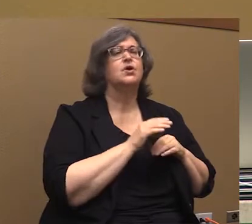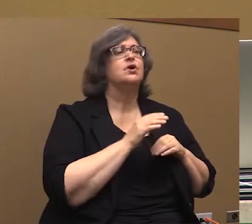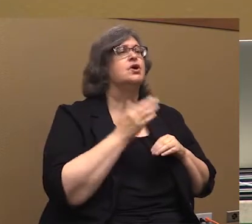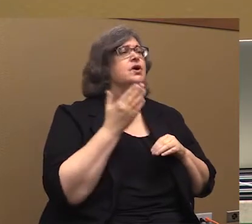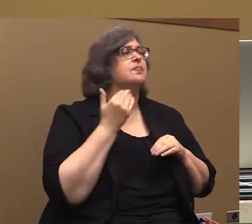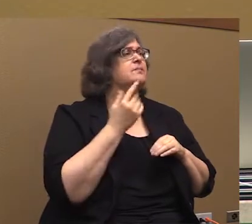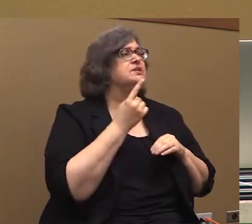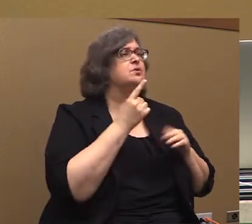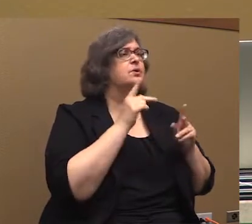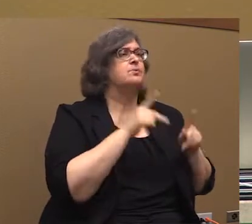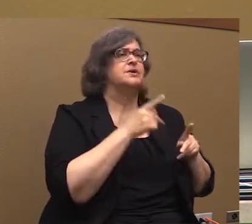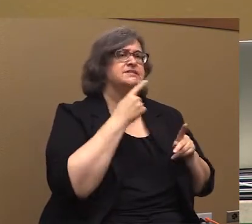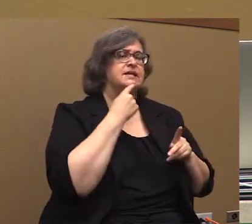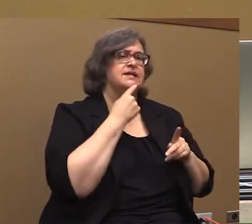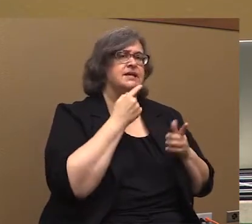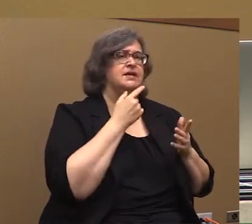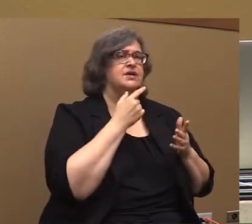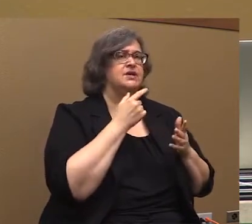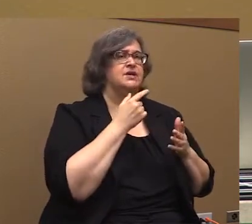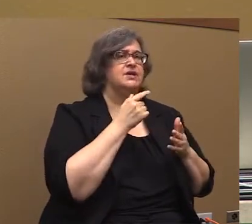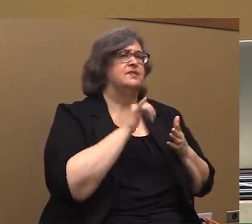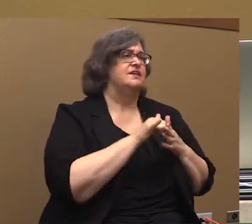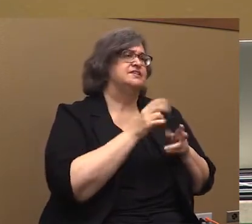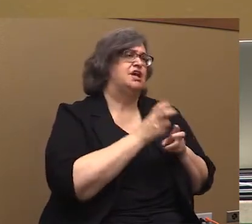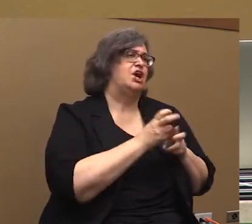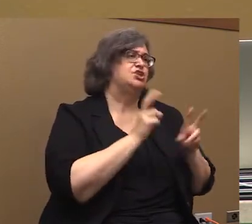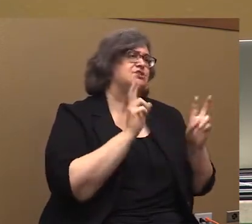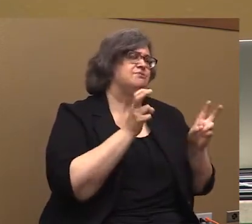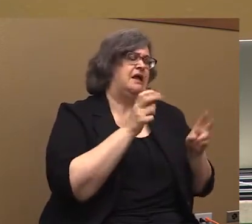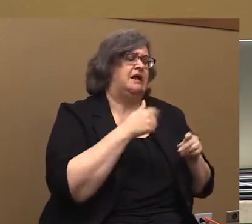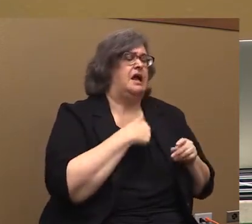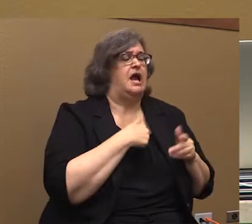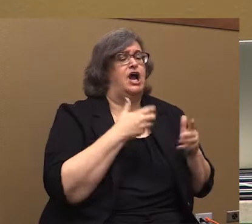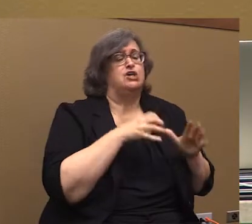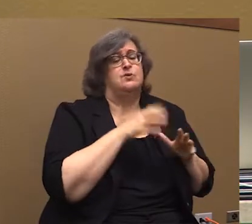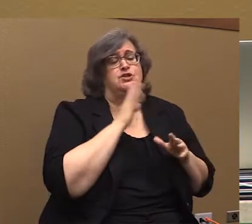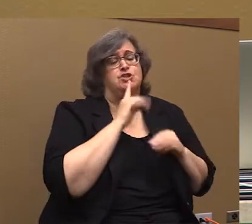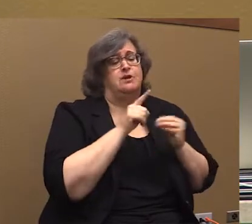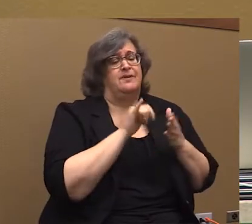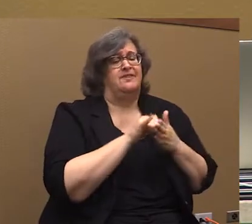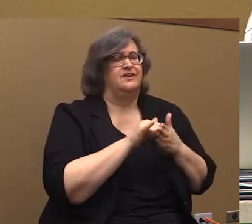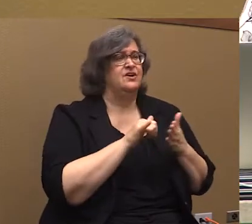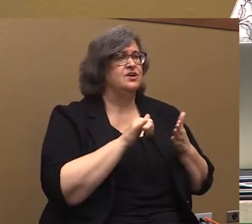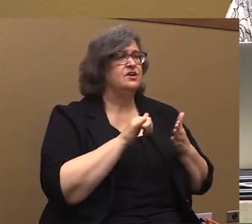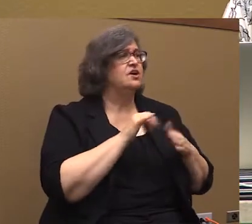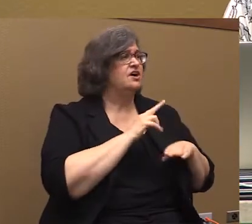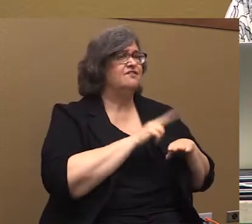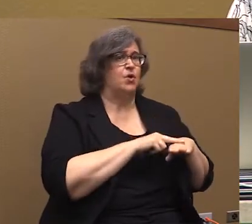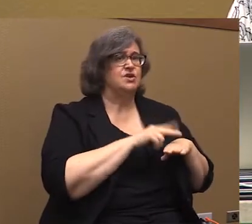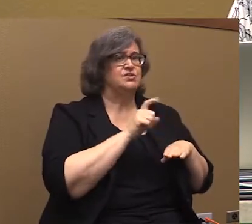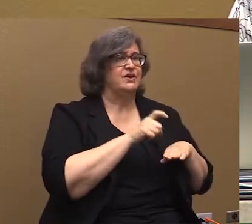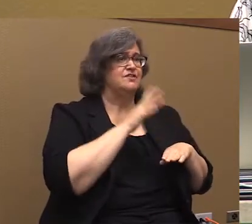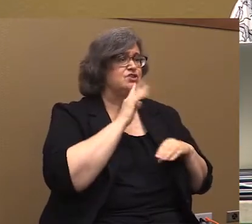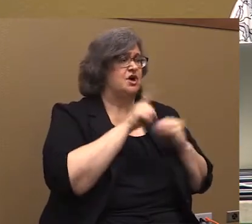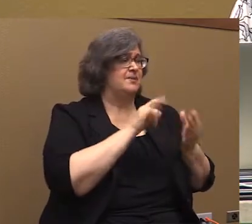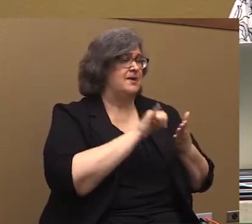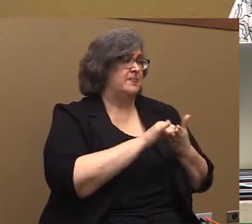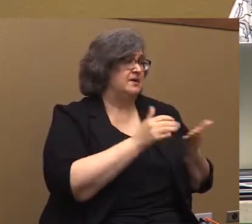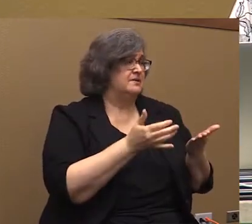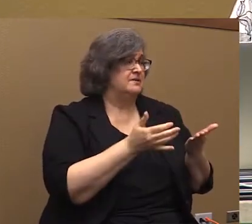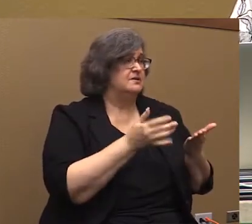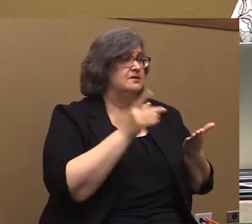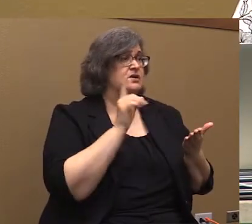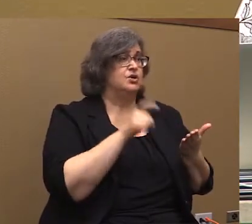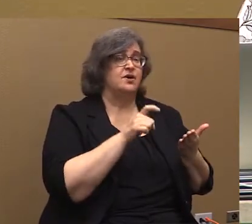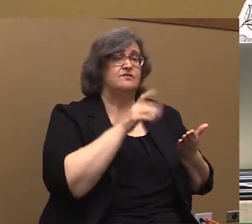I've actually had someone, say, well, I really didn't want to, that's such a hard subject. I didn't want to talk about that.